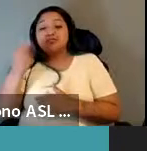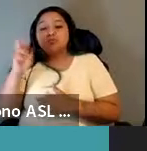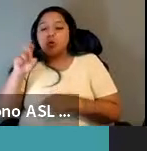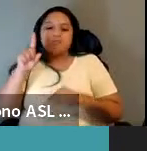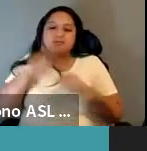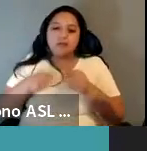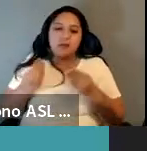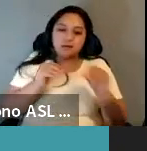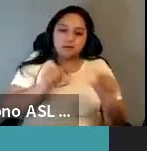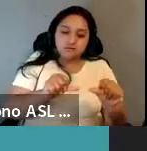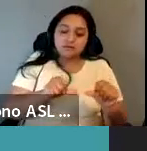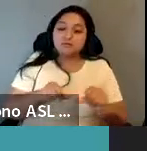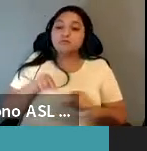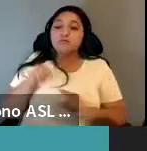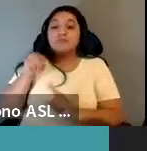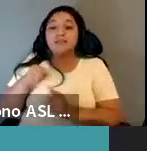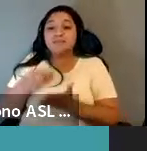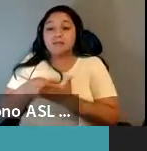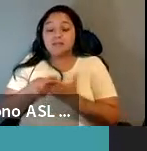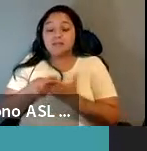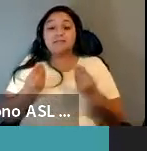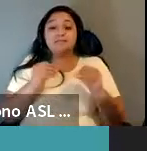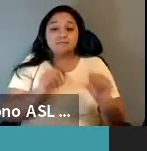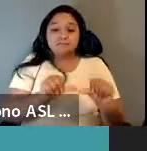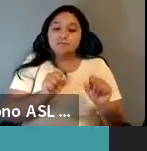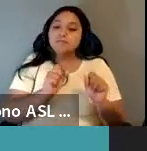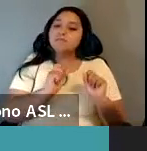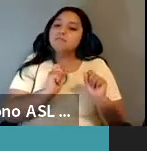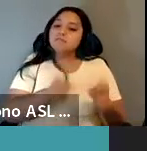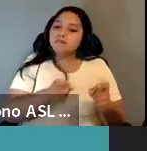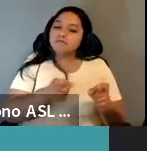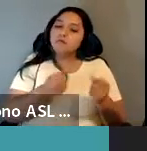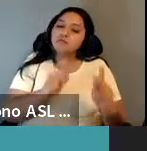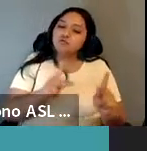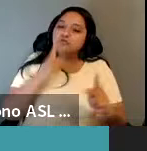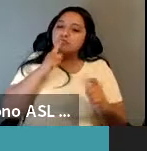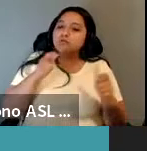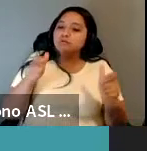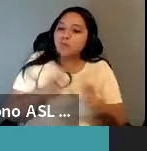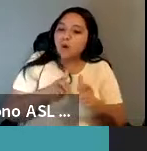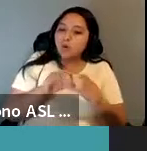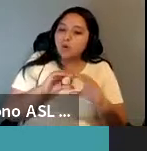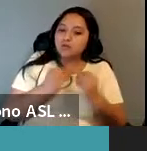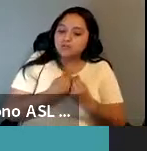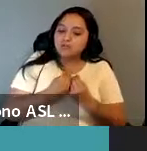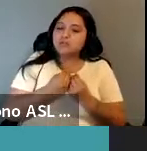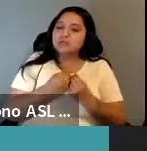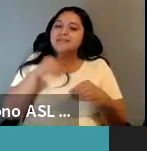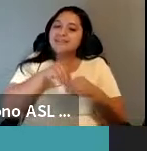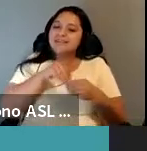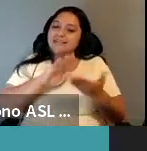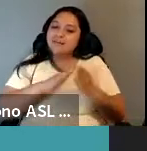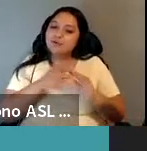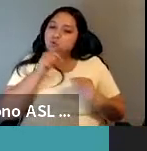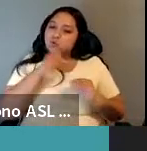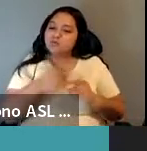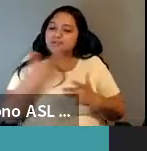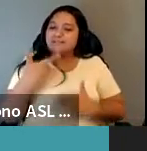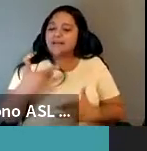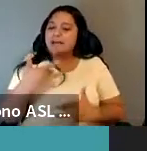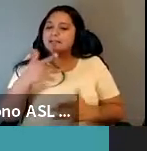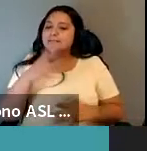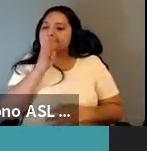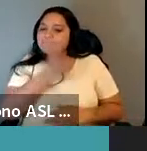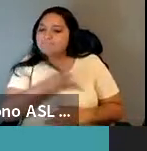granting unlocks opportunities for small organizations in underserved communities to gain access to